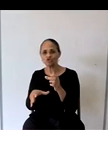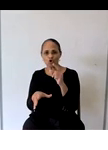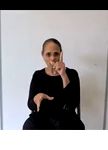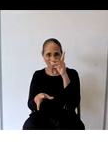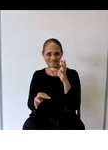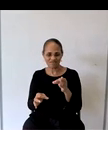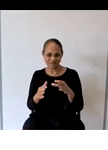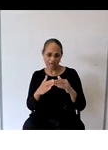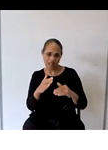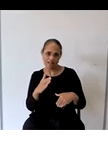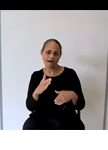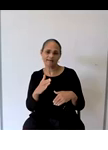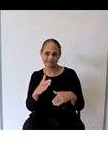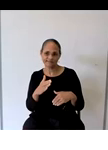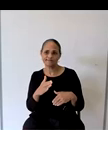lacks the